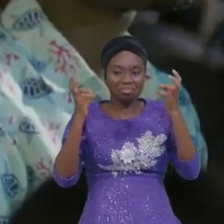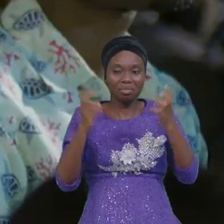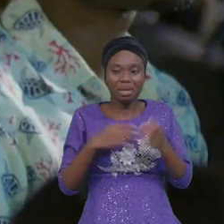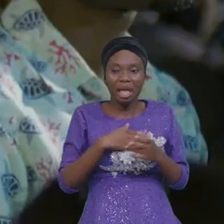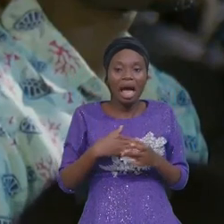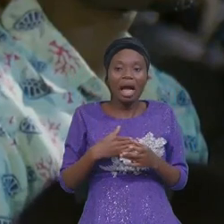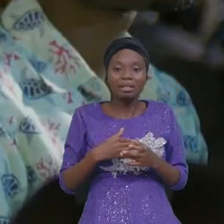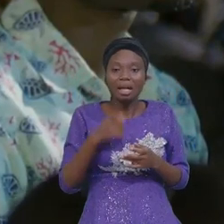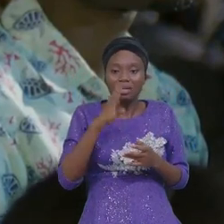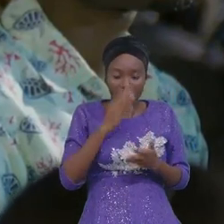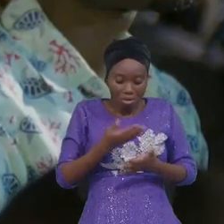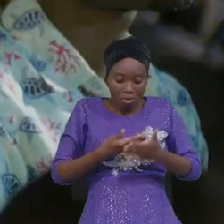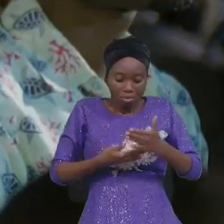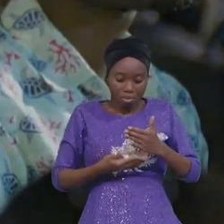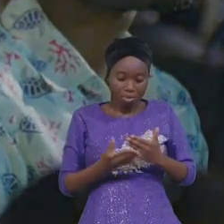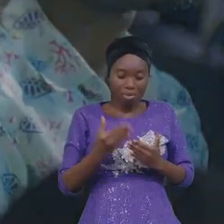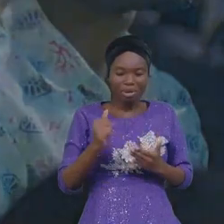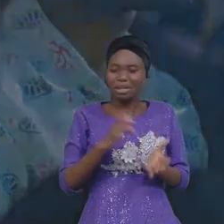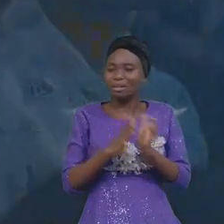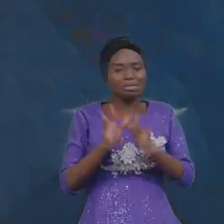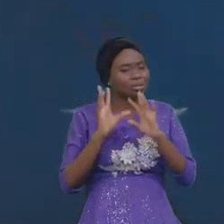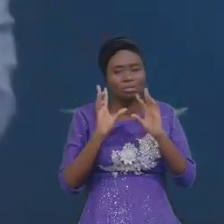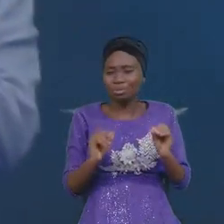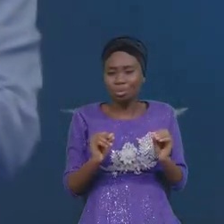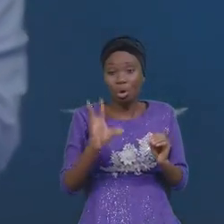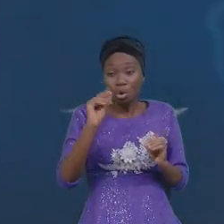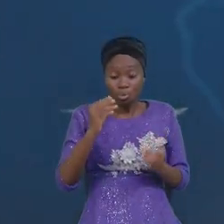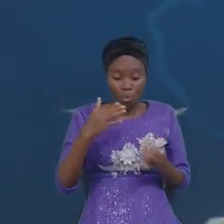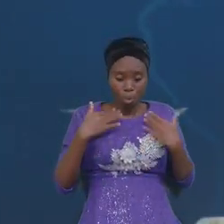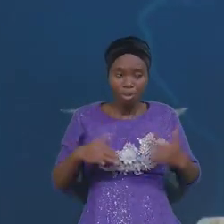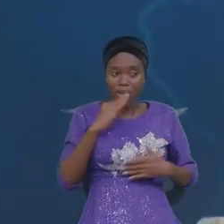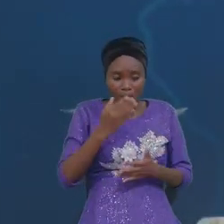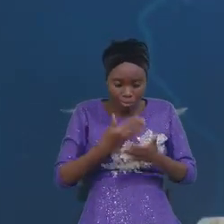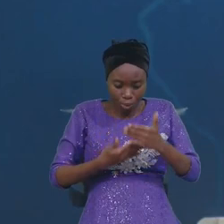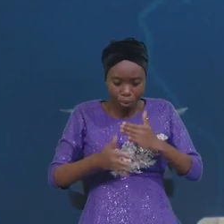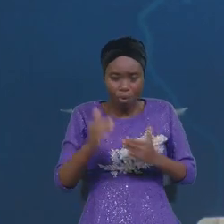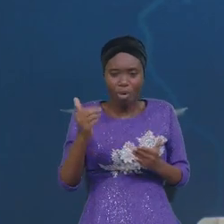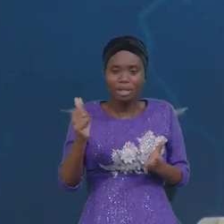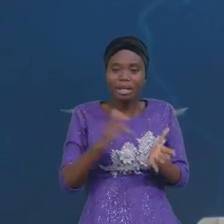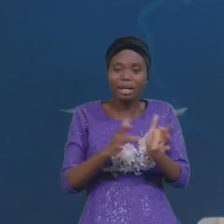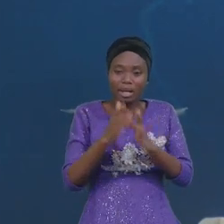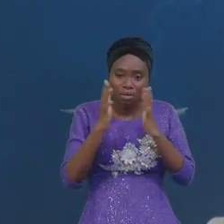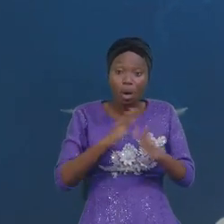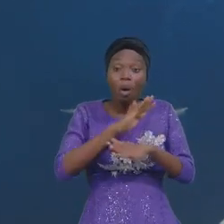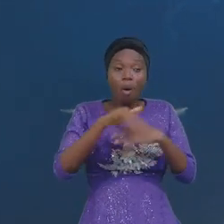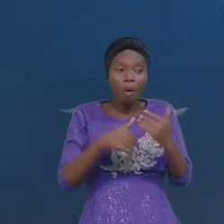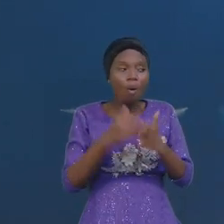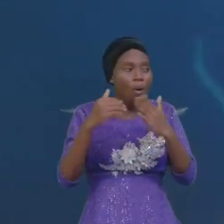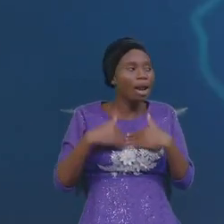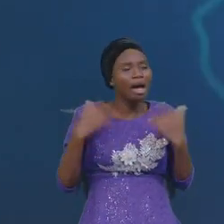born a Christian. Nobody is born of a Christian. All have